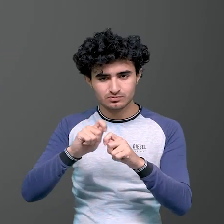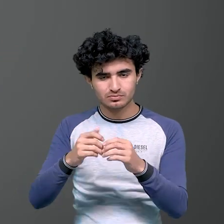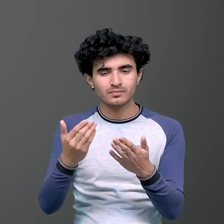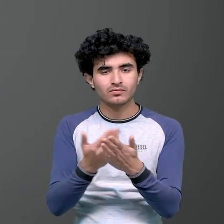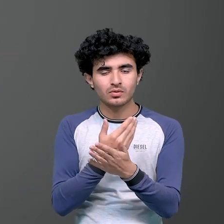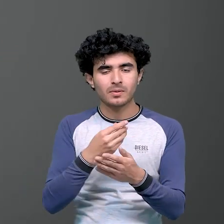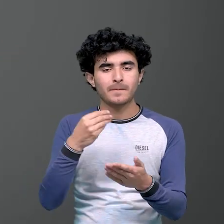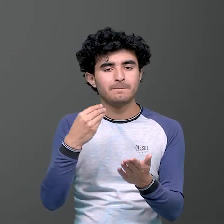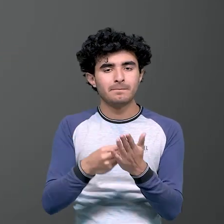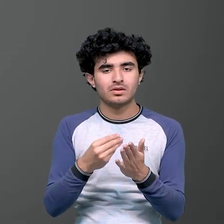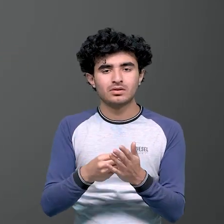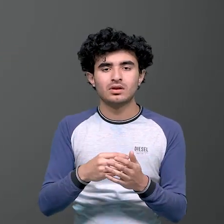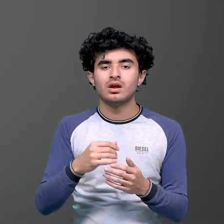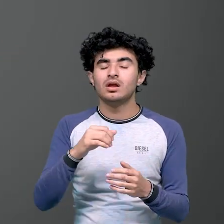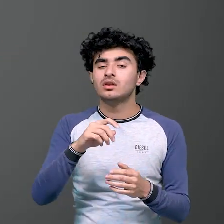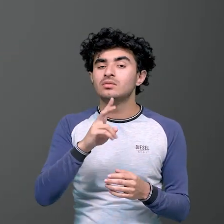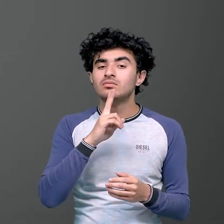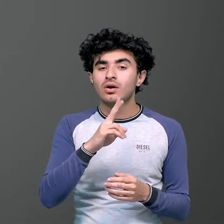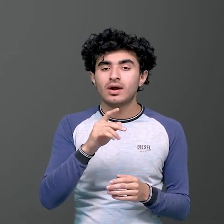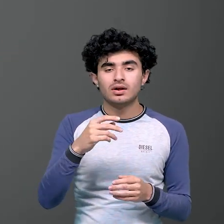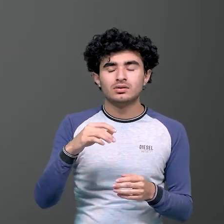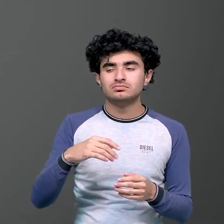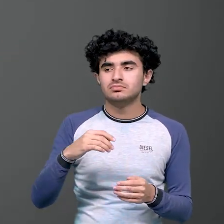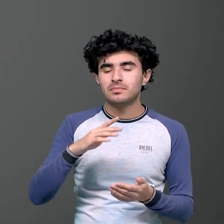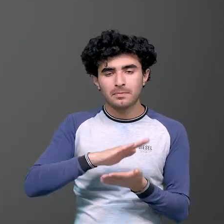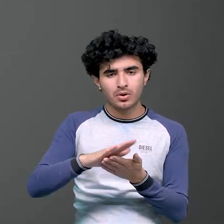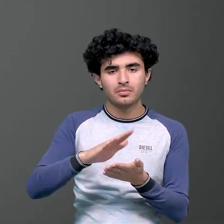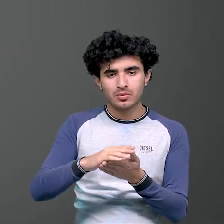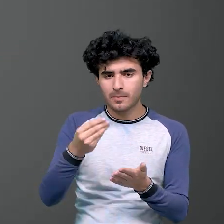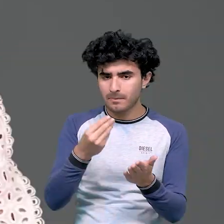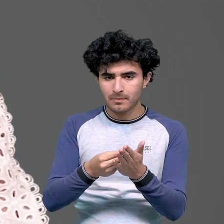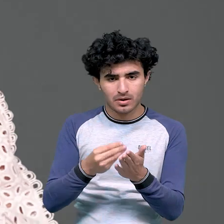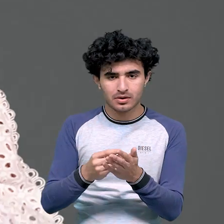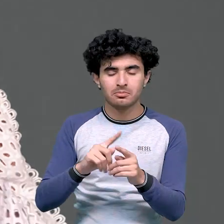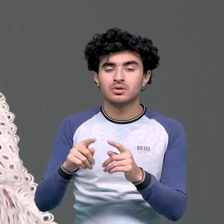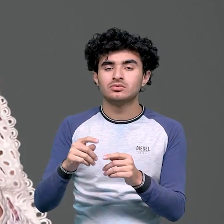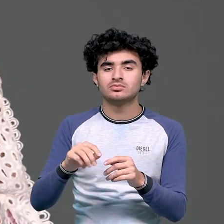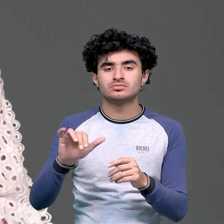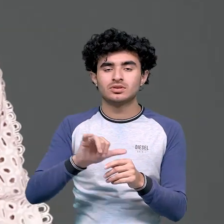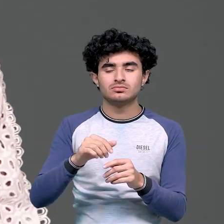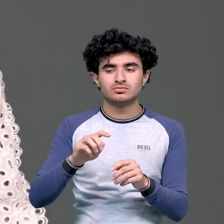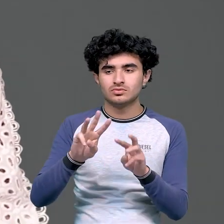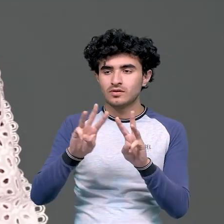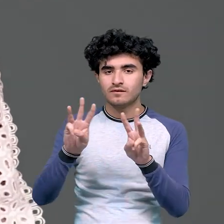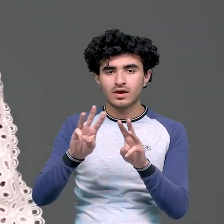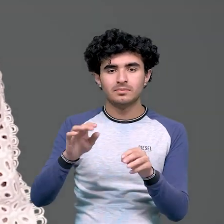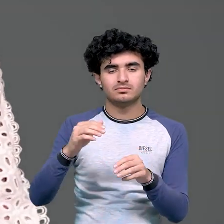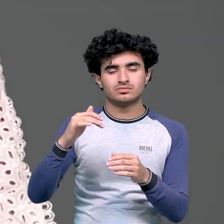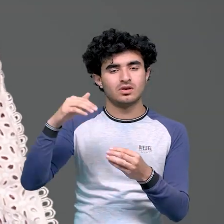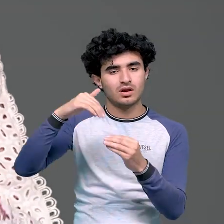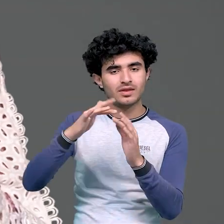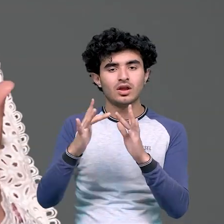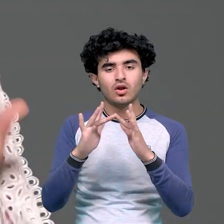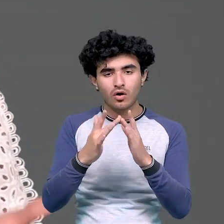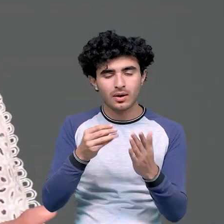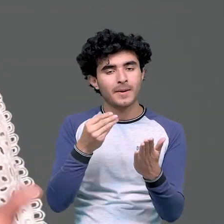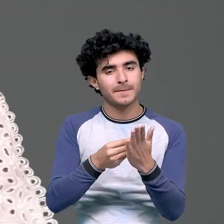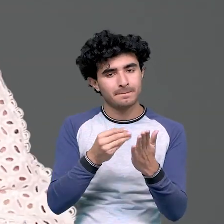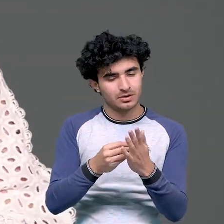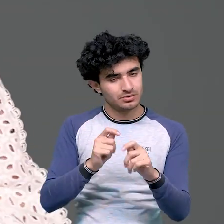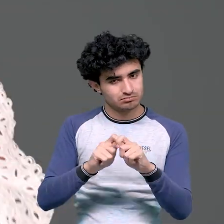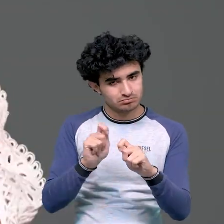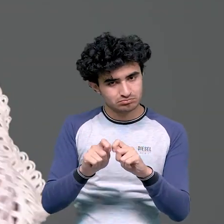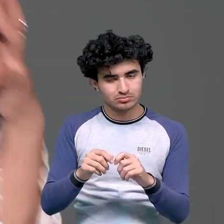as CBDCs, or central bank issued digital currencies. And the idea is that instead of printing physical